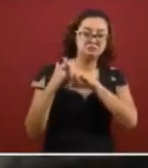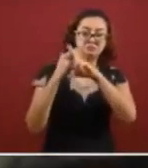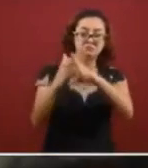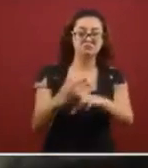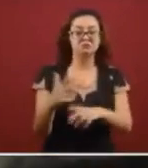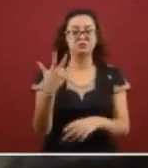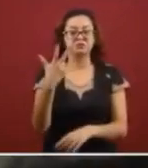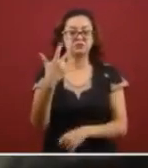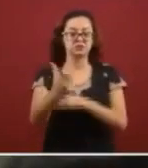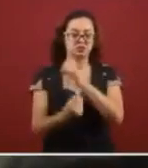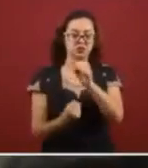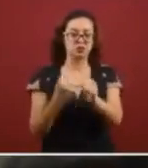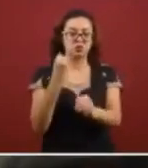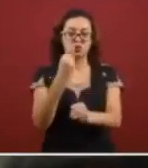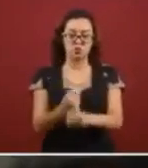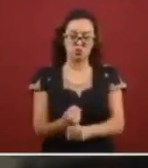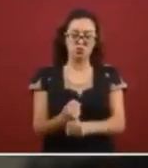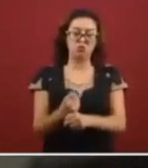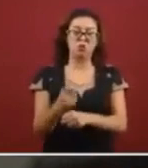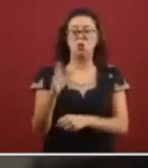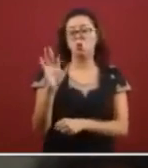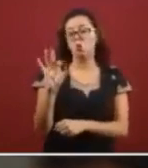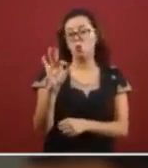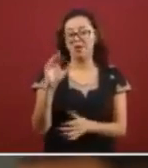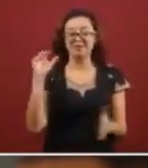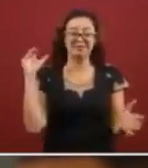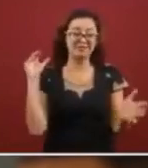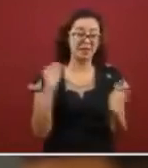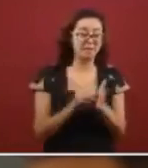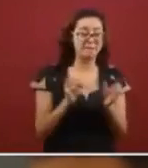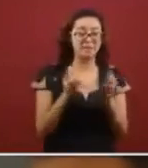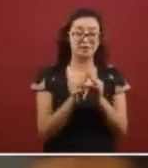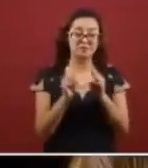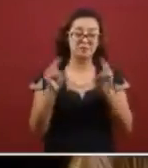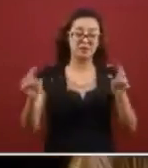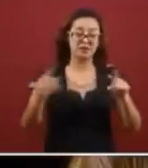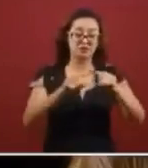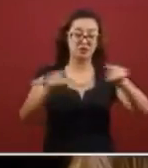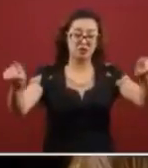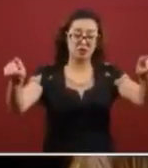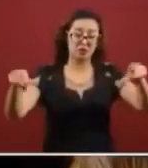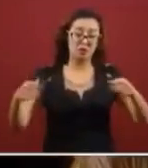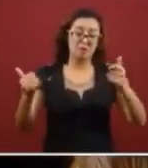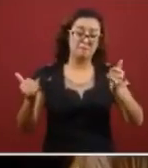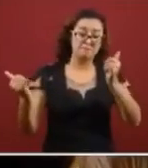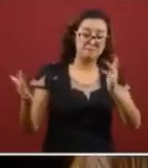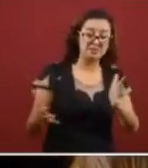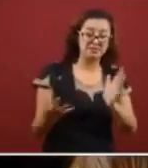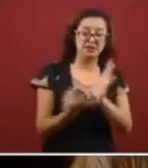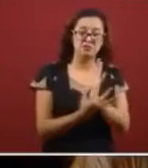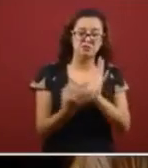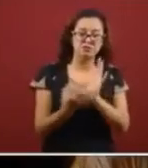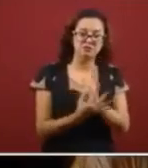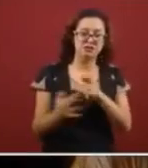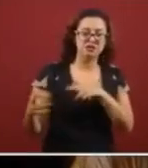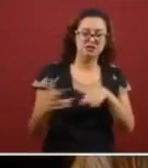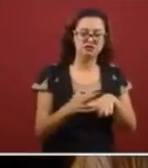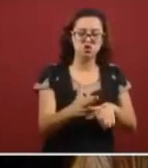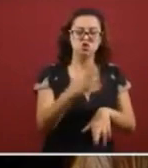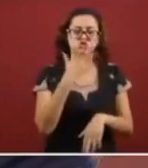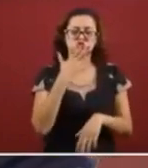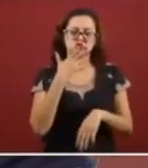less than a few days are going to be 5 years since the last heavy metals that were